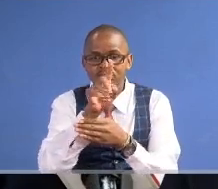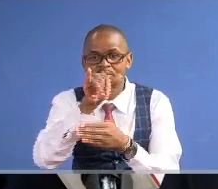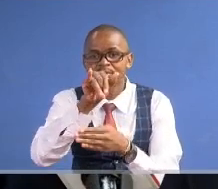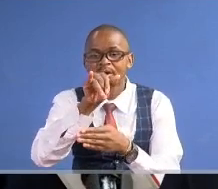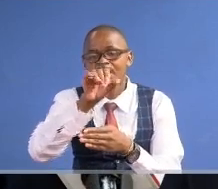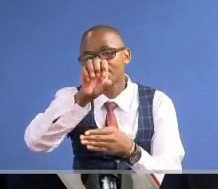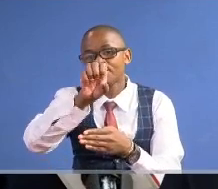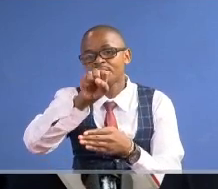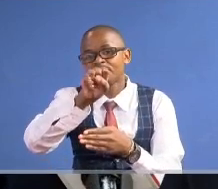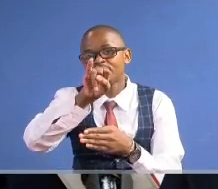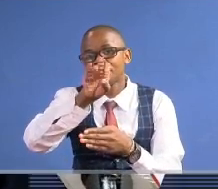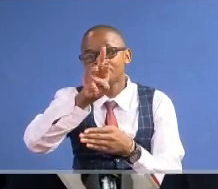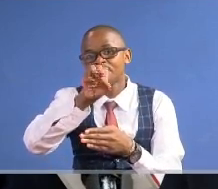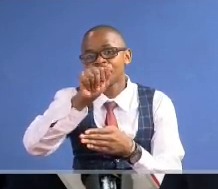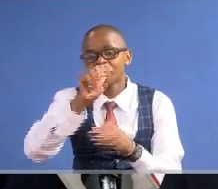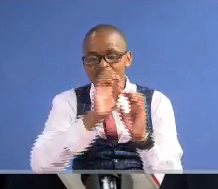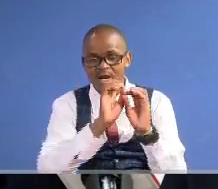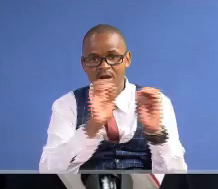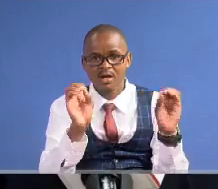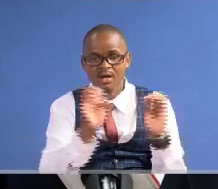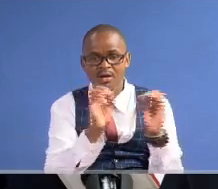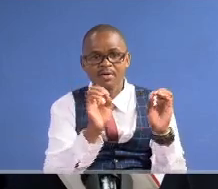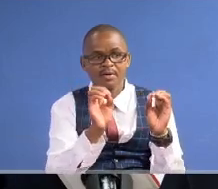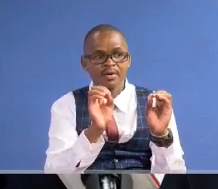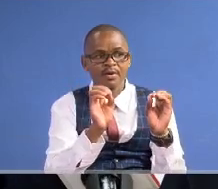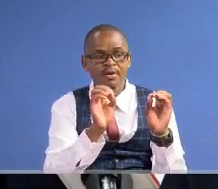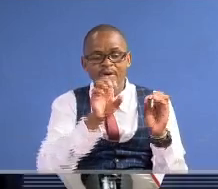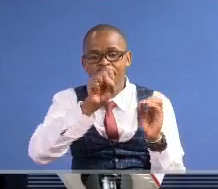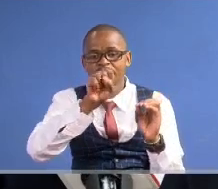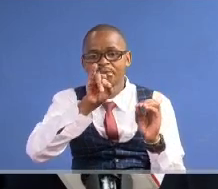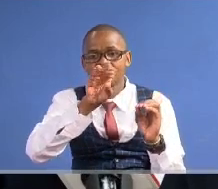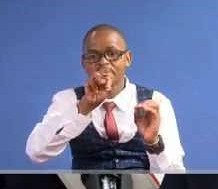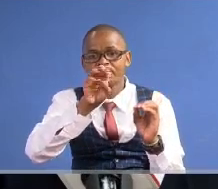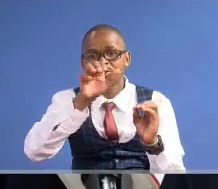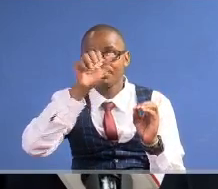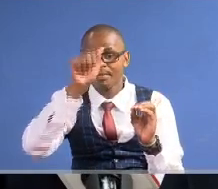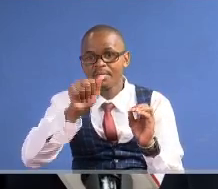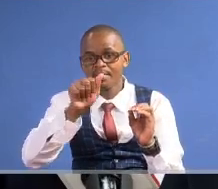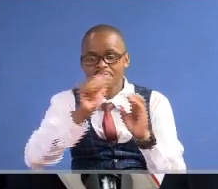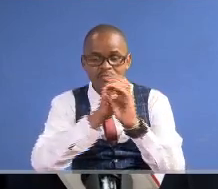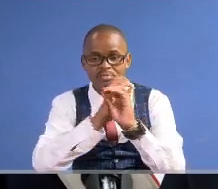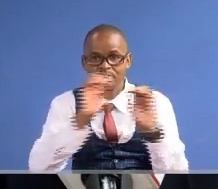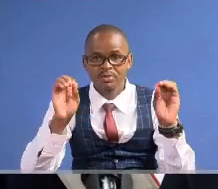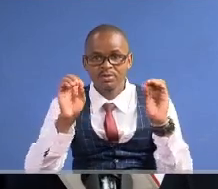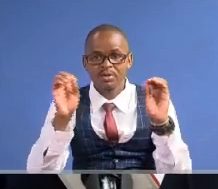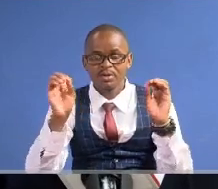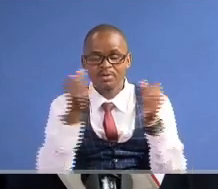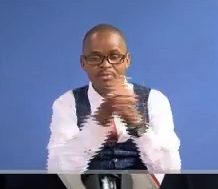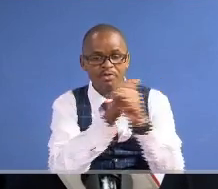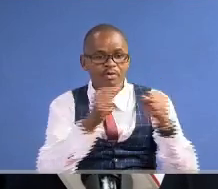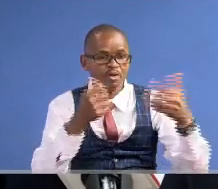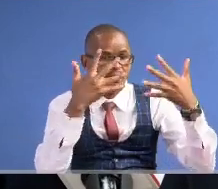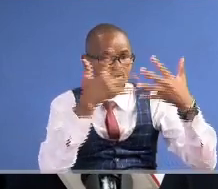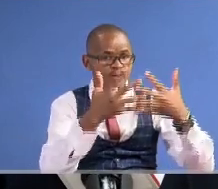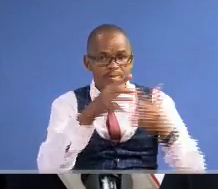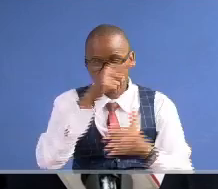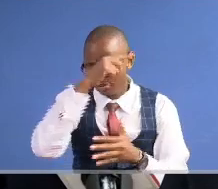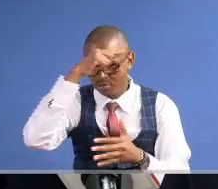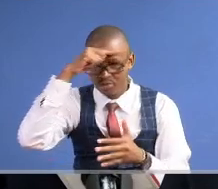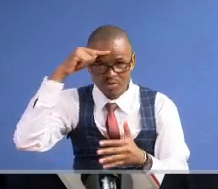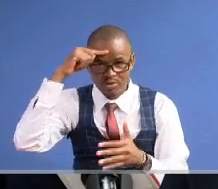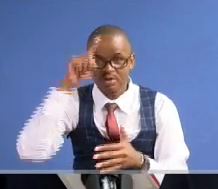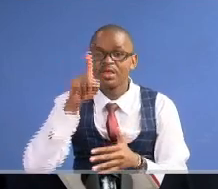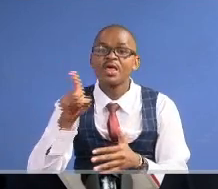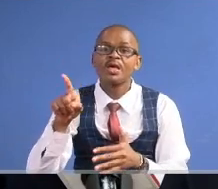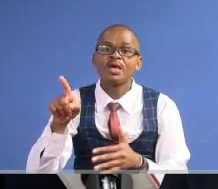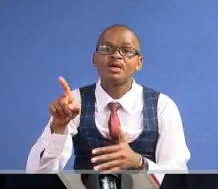Arati, none of them, either Simba Arati or his goons, none of them can be arrested because